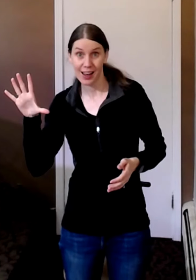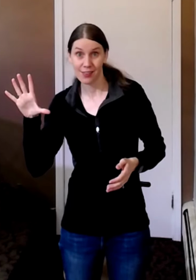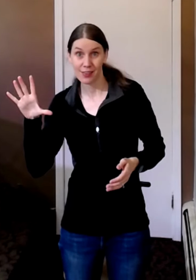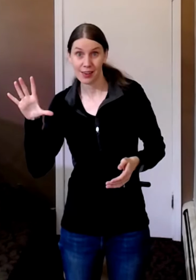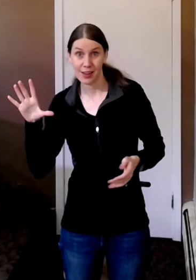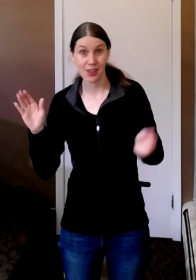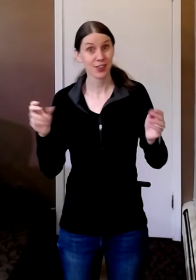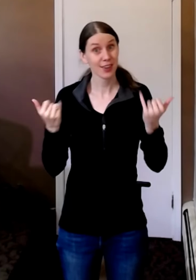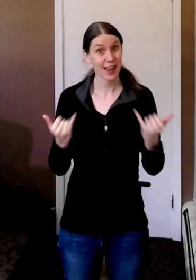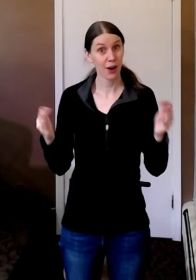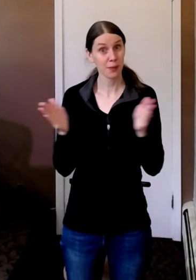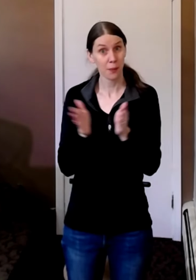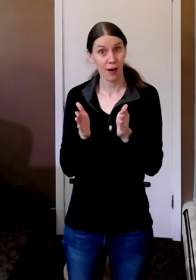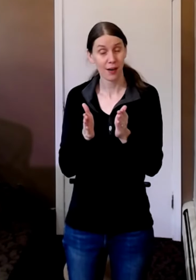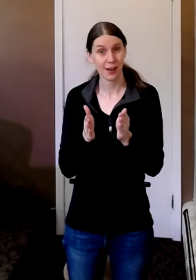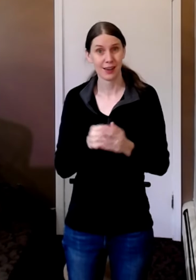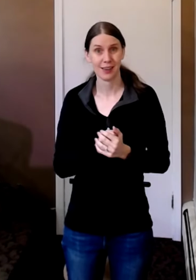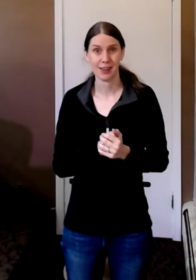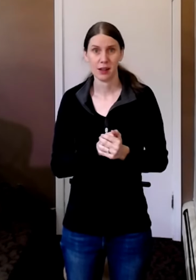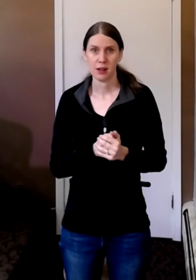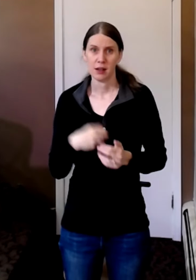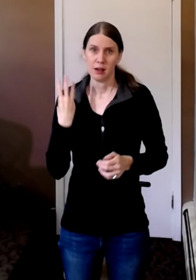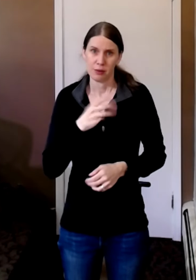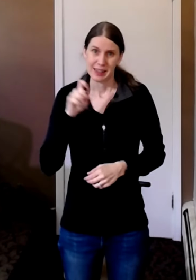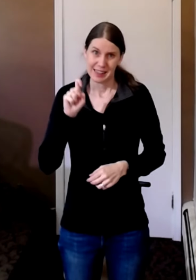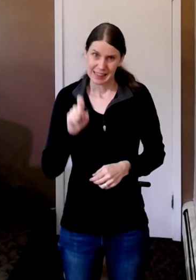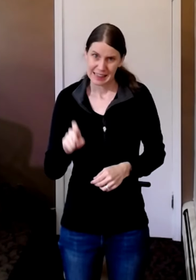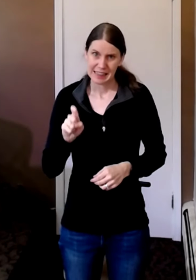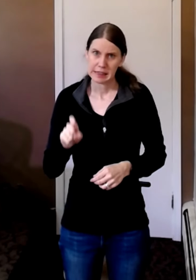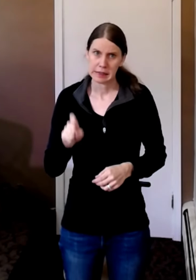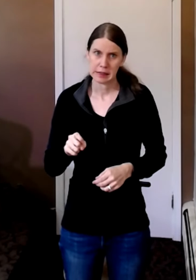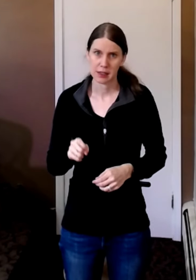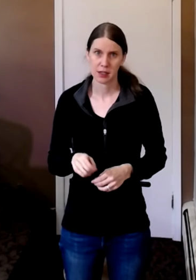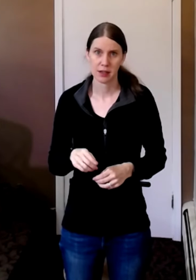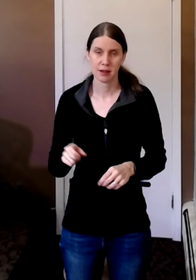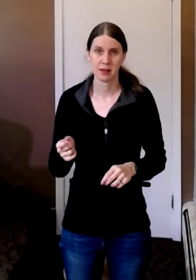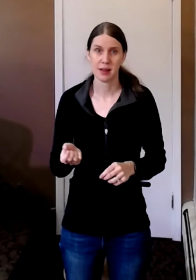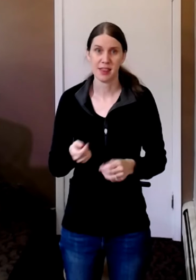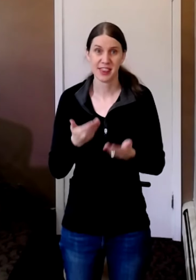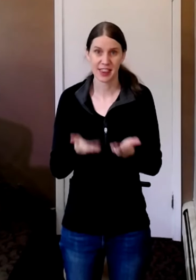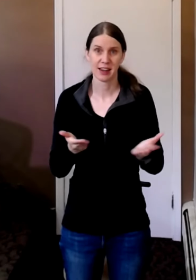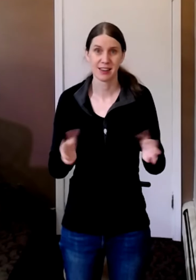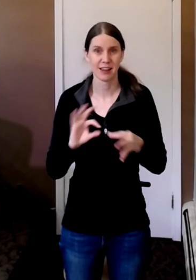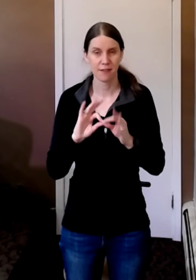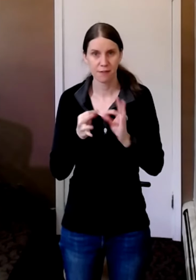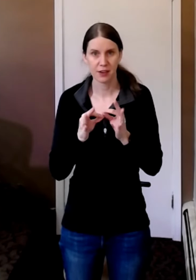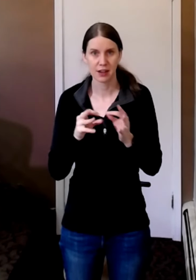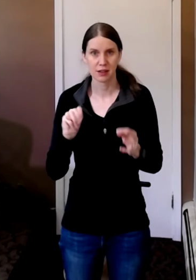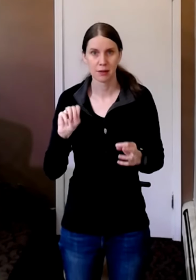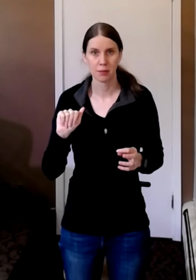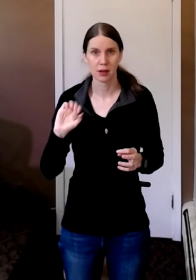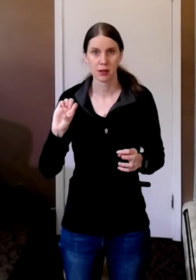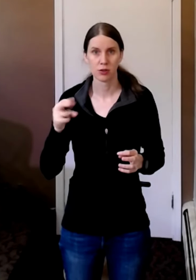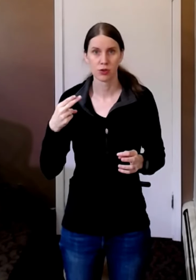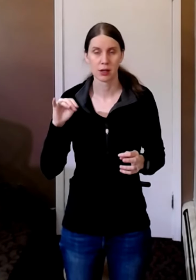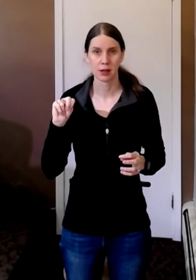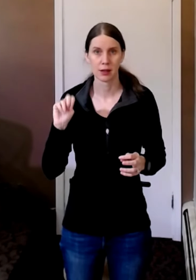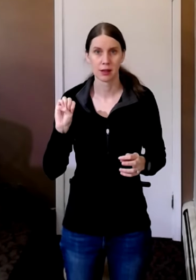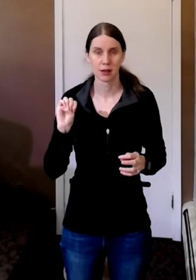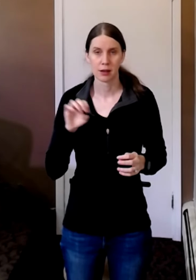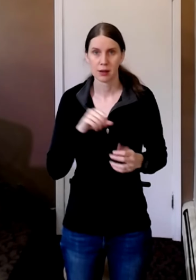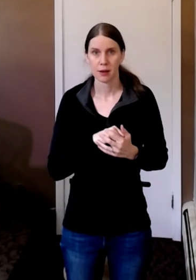the Lord that it's coming down well. We do need that money. We need the plate maker and the other things that